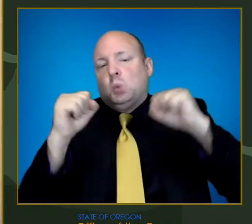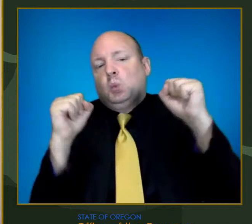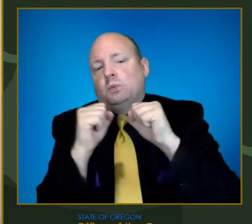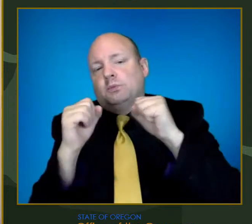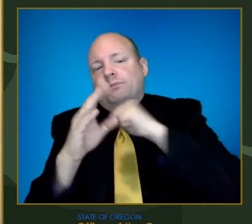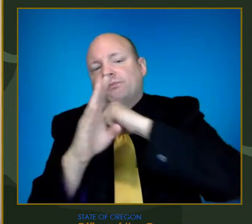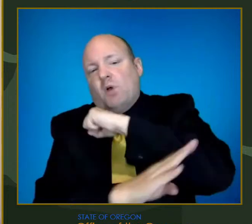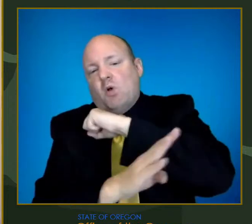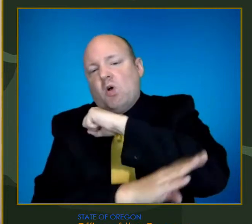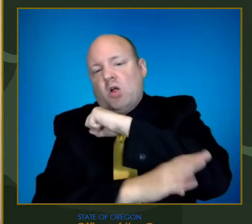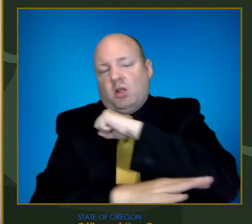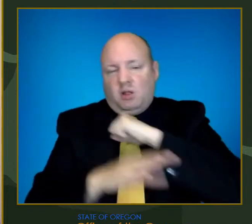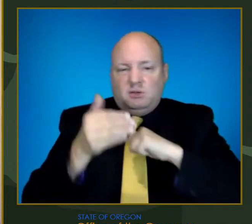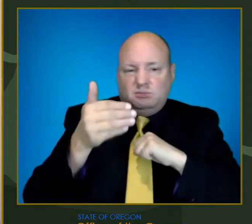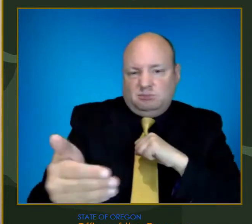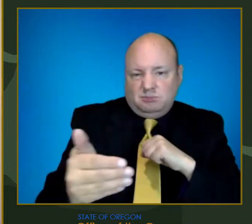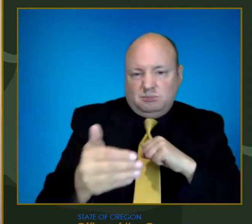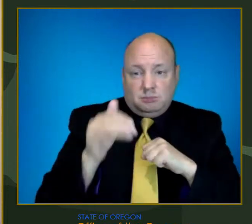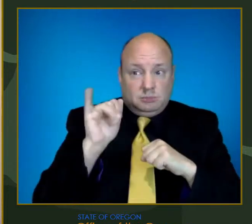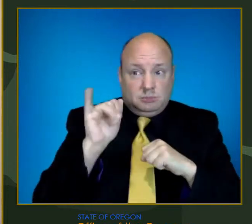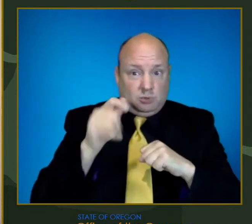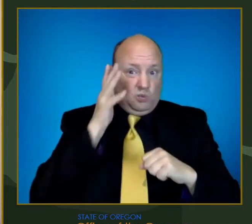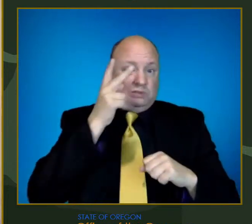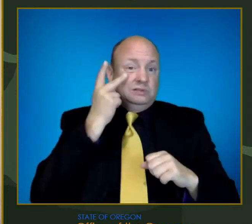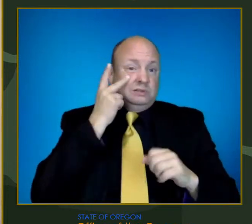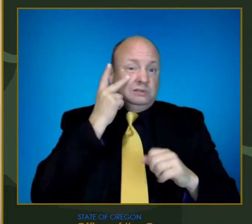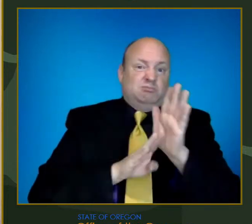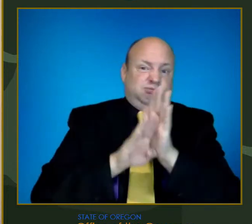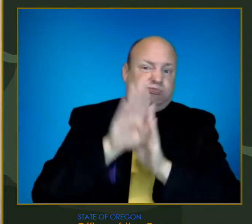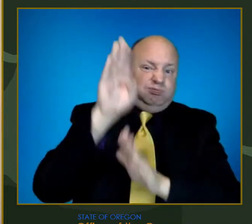huge resurgence in COVID-19 from waning immunity.